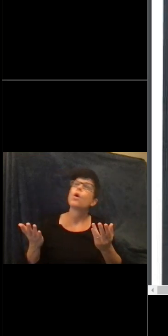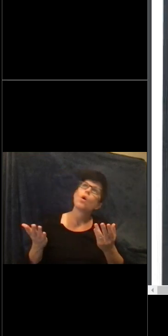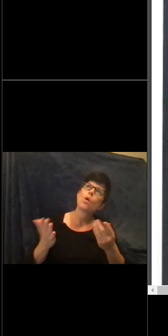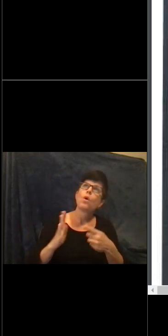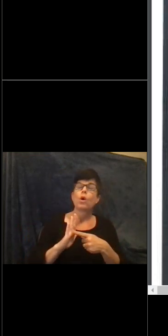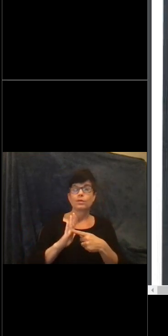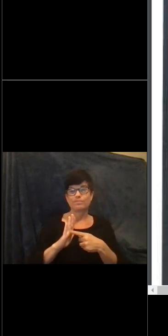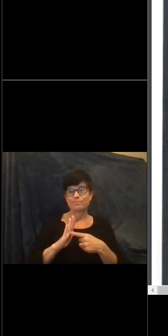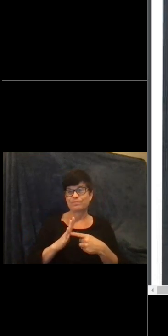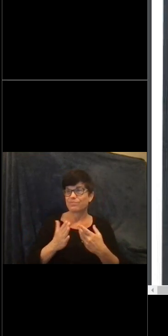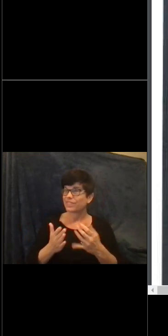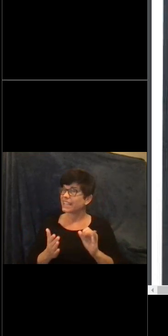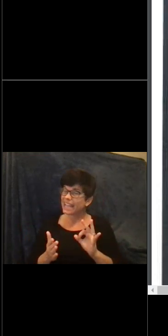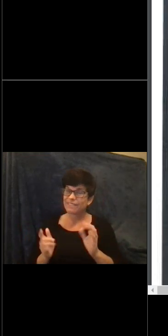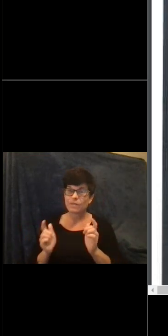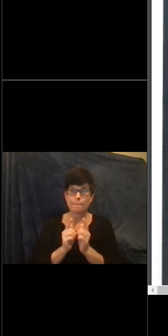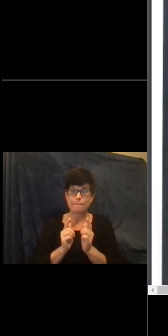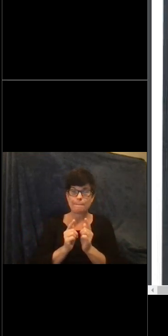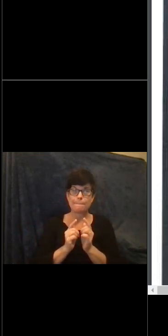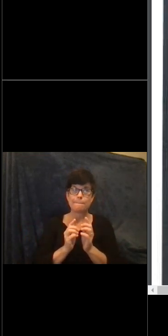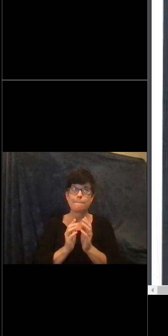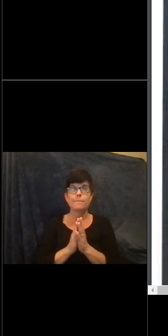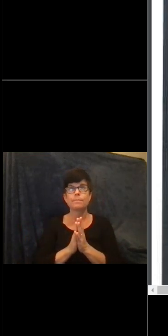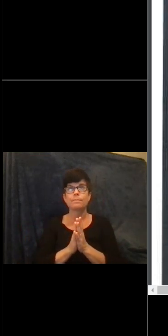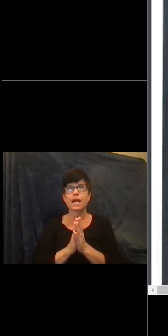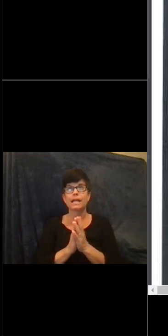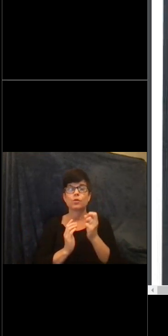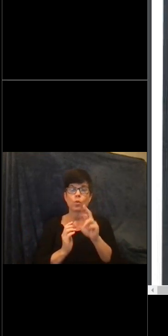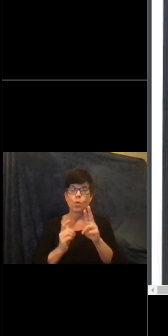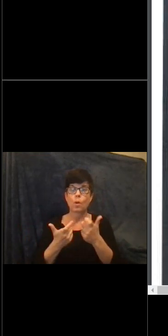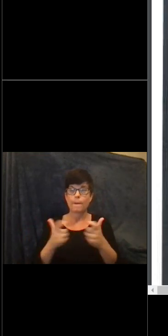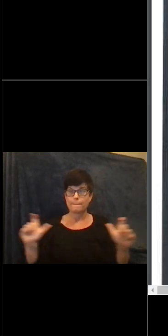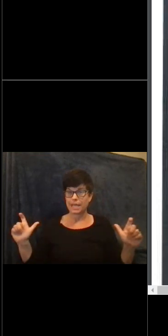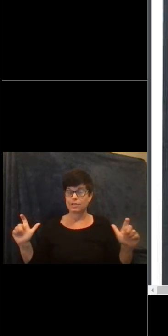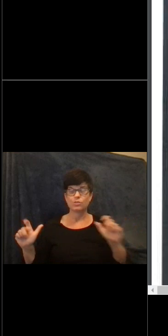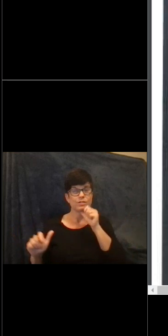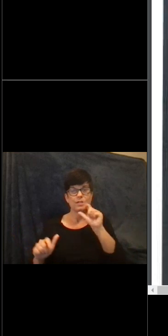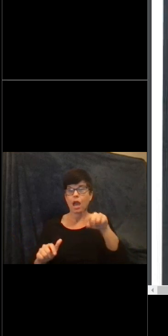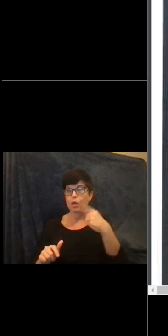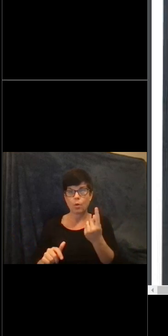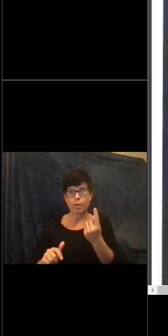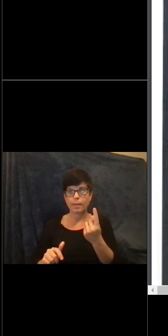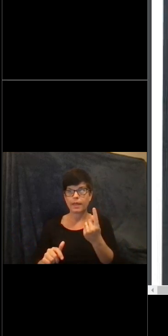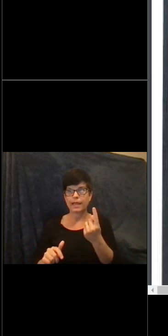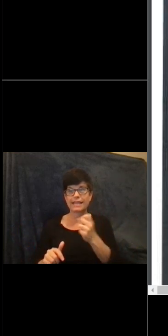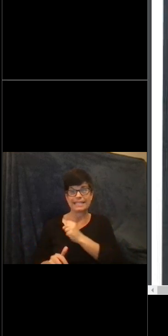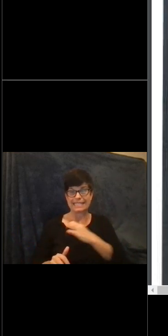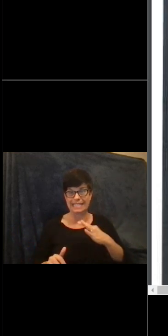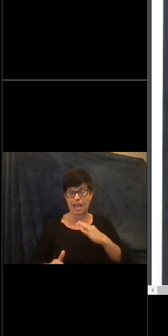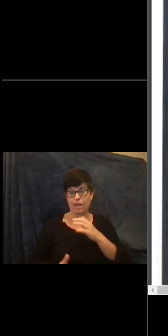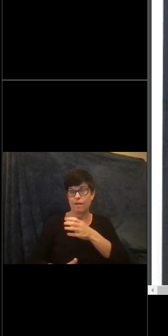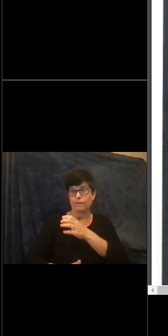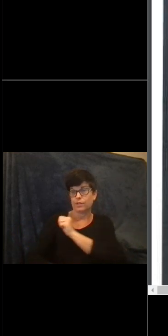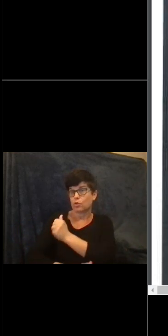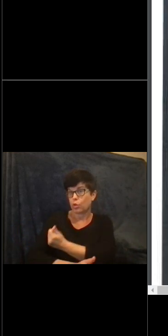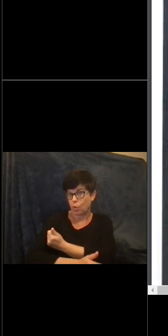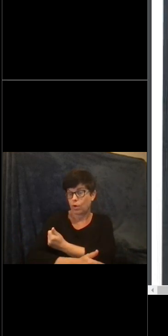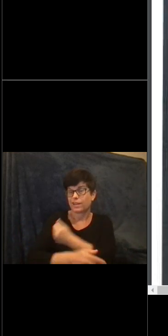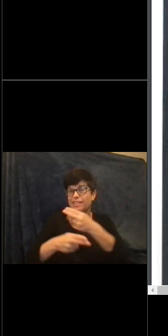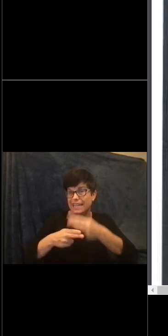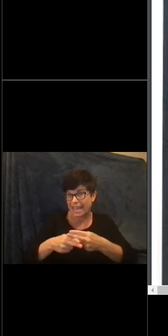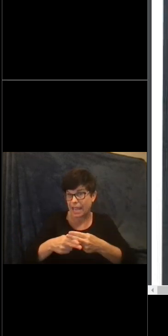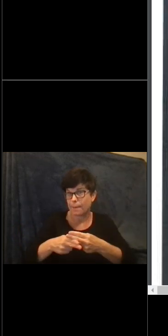if it's triggered a minor and or major, it's not just staff's authority. The name of those is